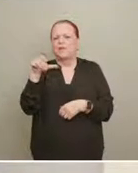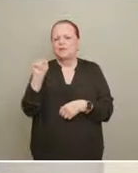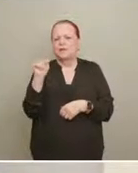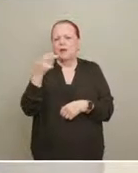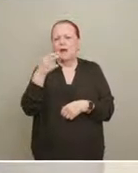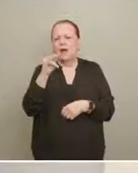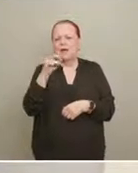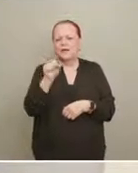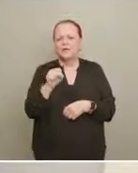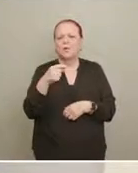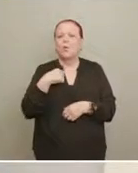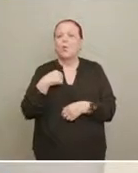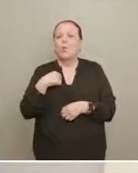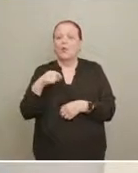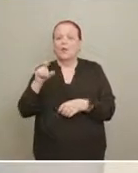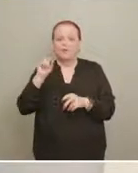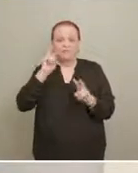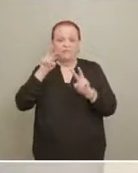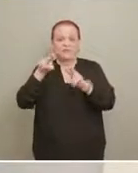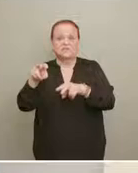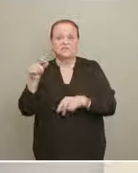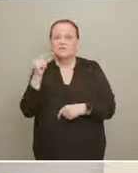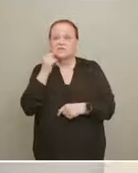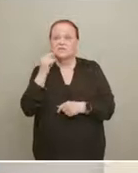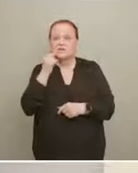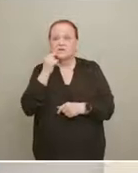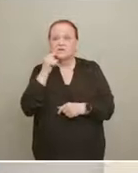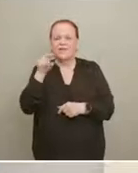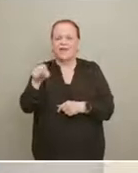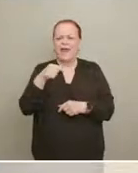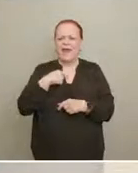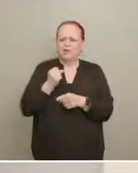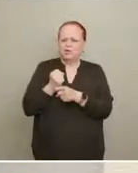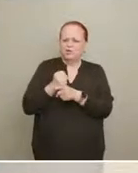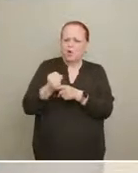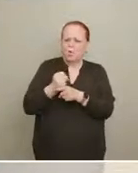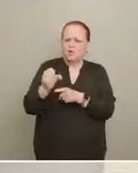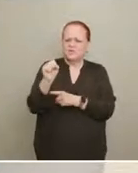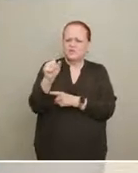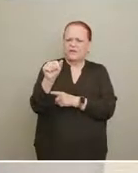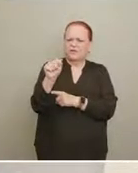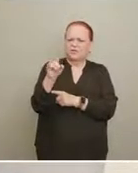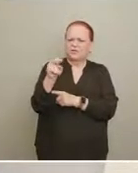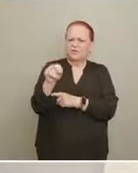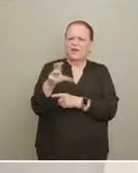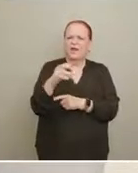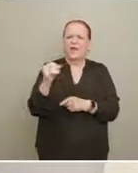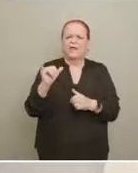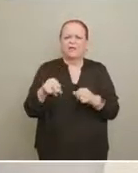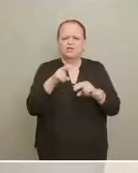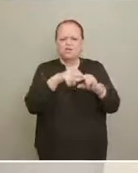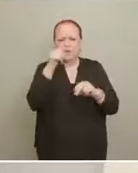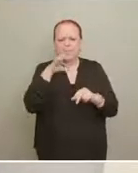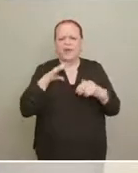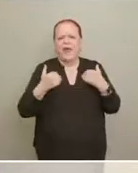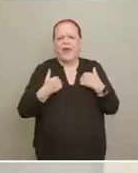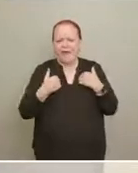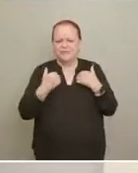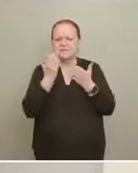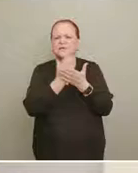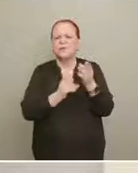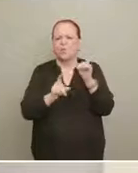Antonio, one of the highlights, I think, was this sobering station. Mm-hmm. And I know the chairman has some questions for Lieutenant